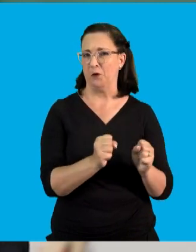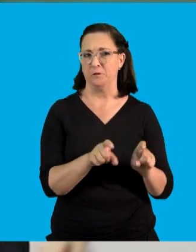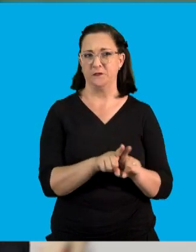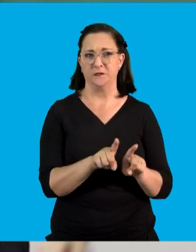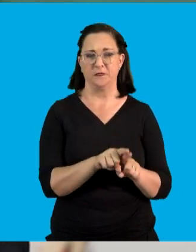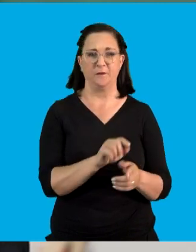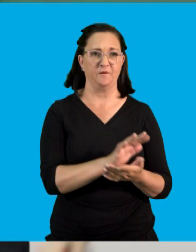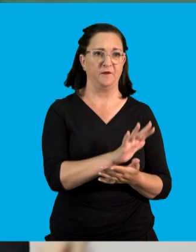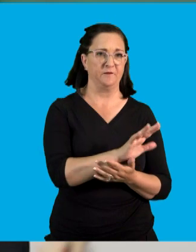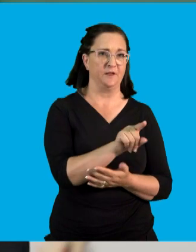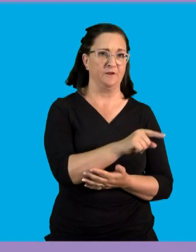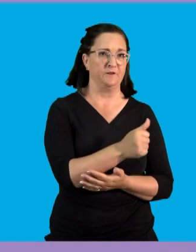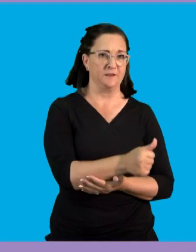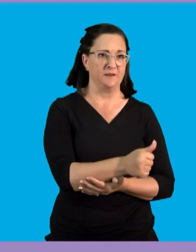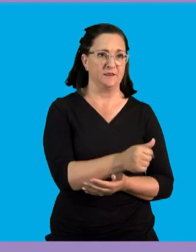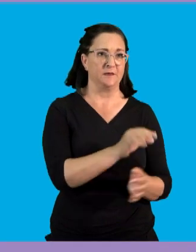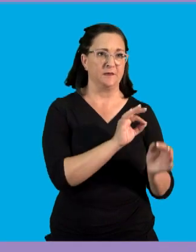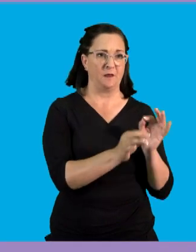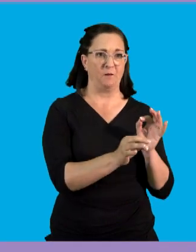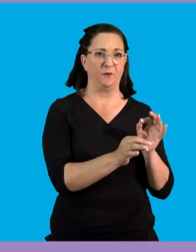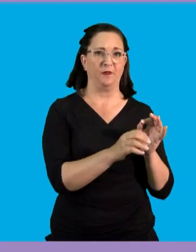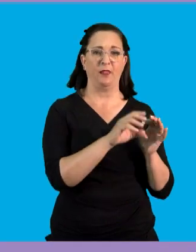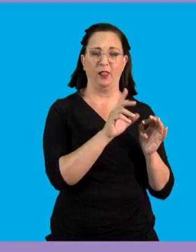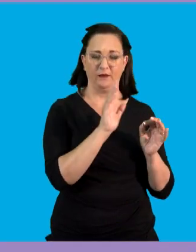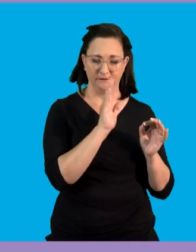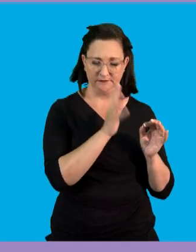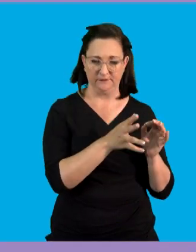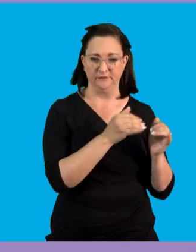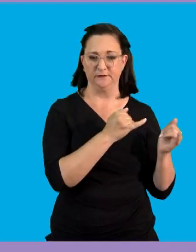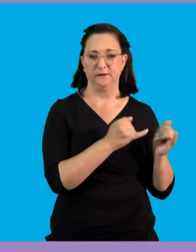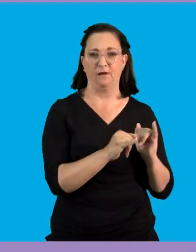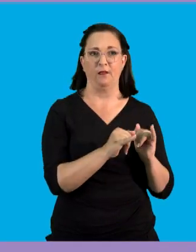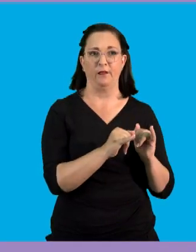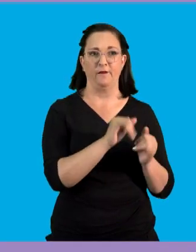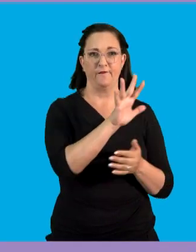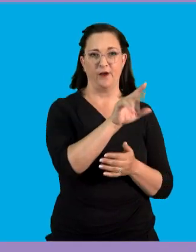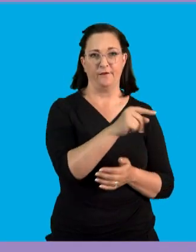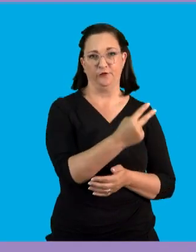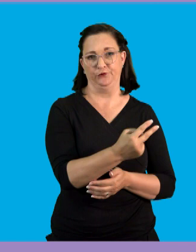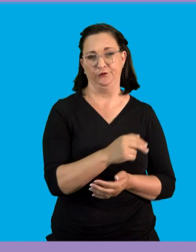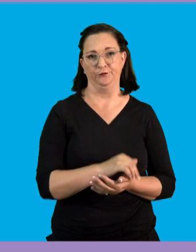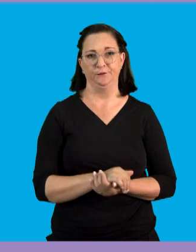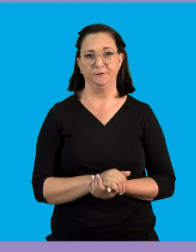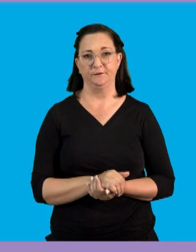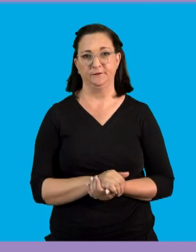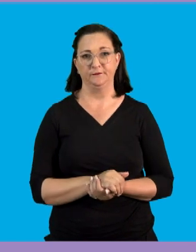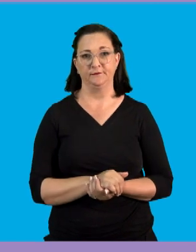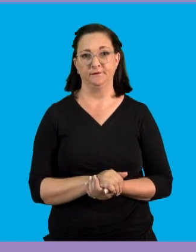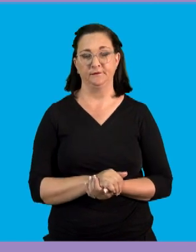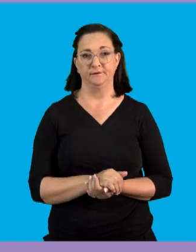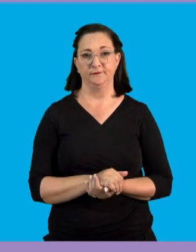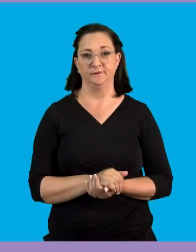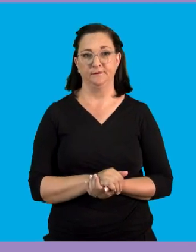the same. If I take 15/6 and I simplify it, my answer will be